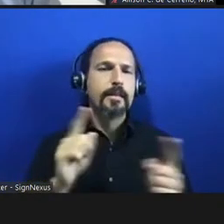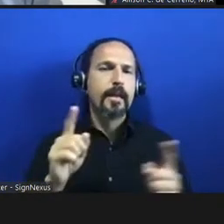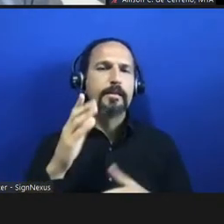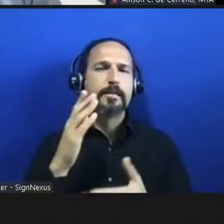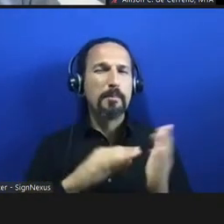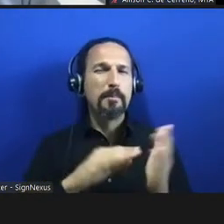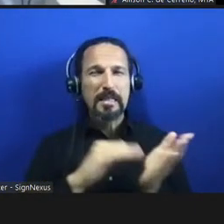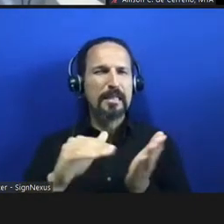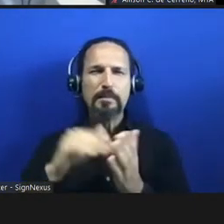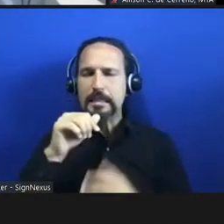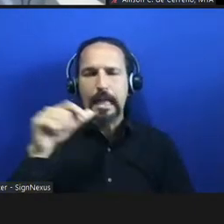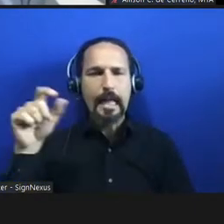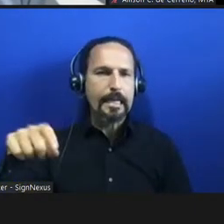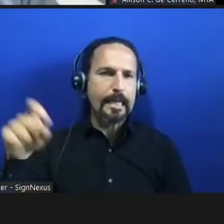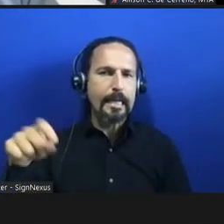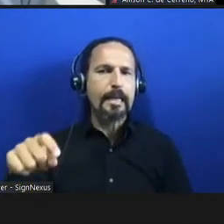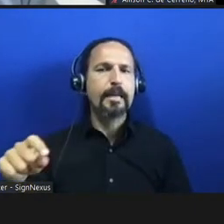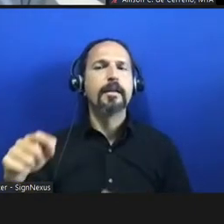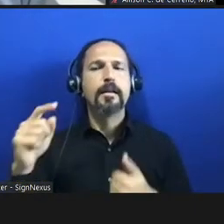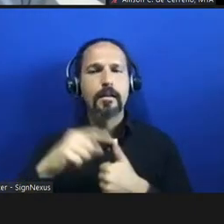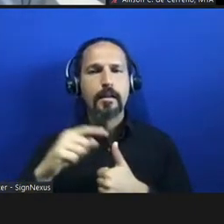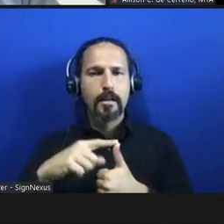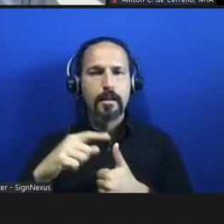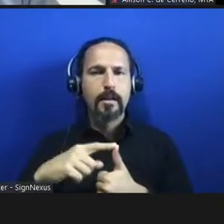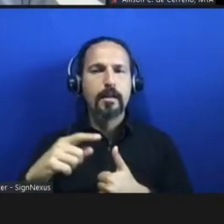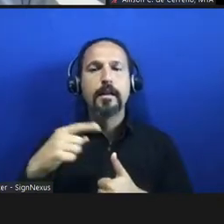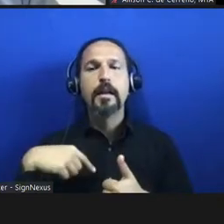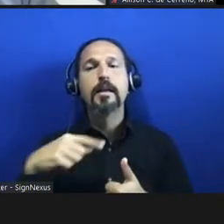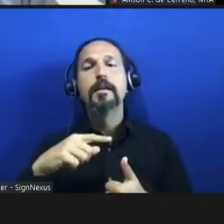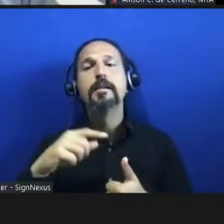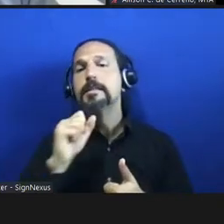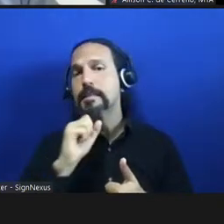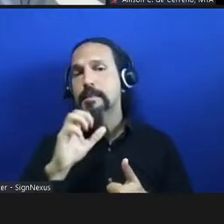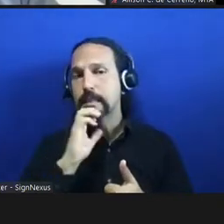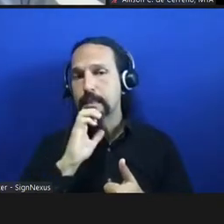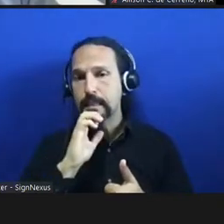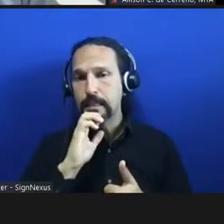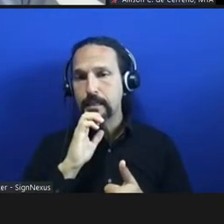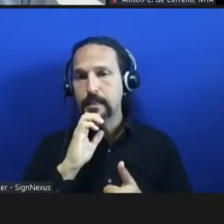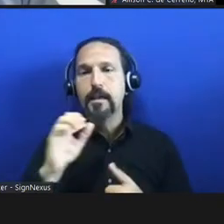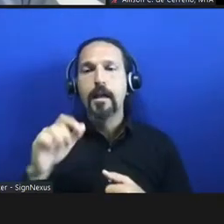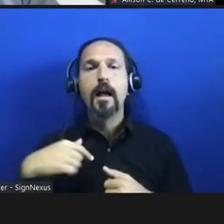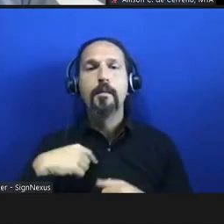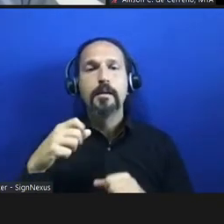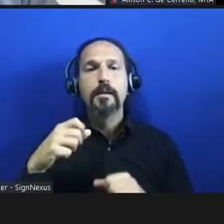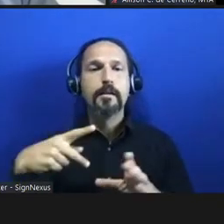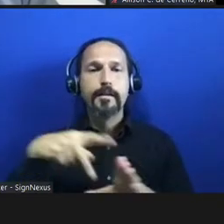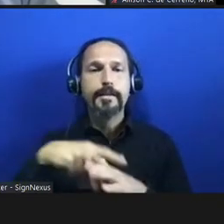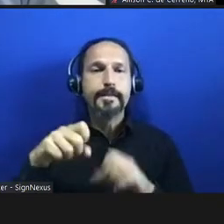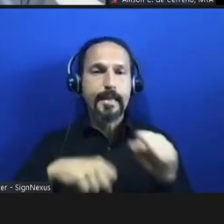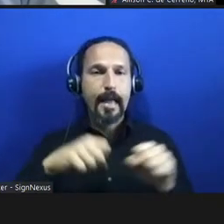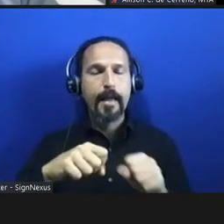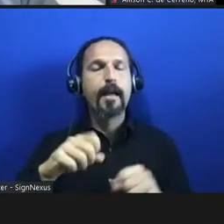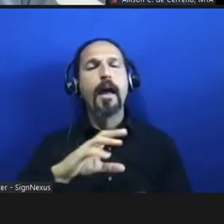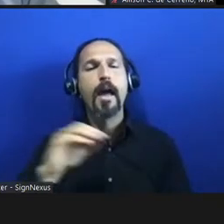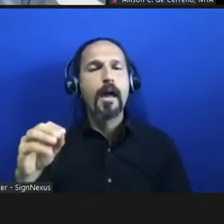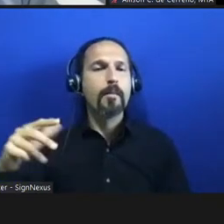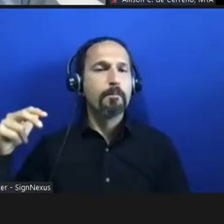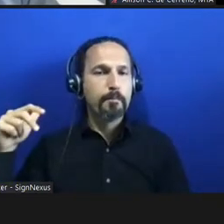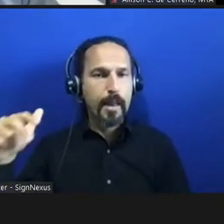exemptions one as a senior citizen cyclist and pedestrian